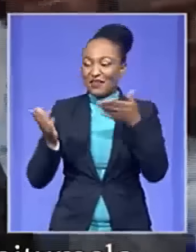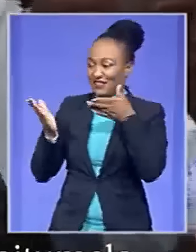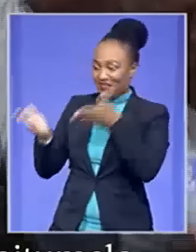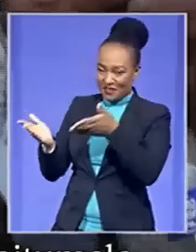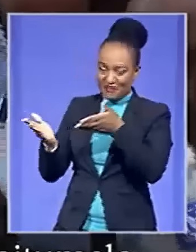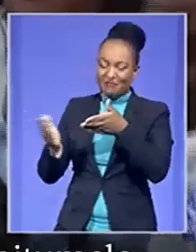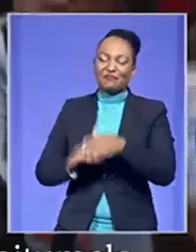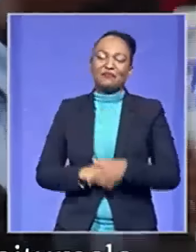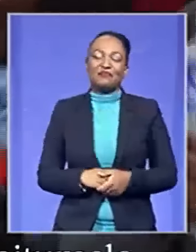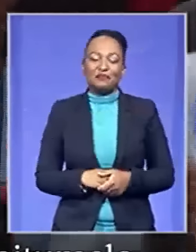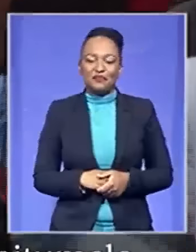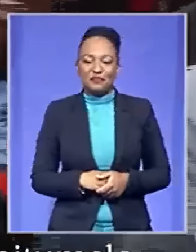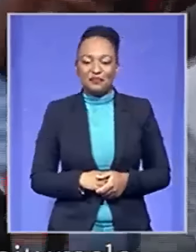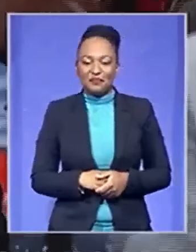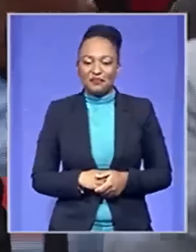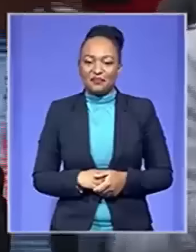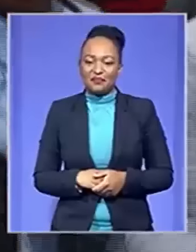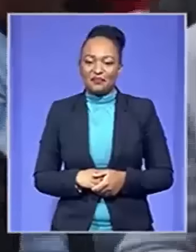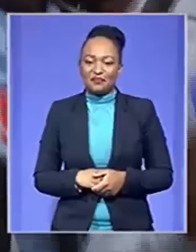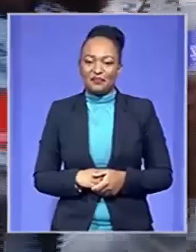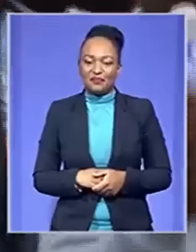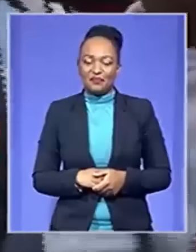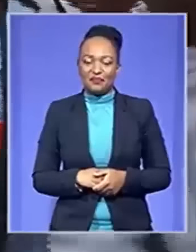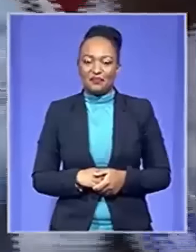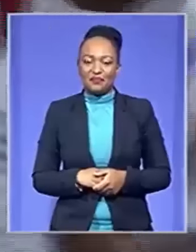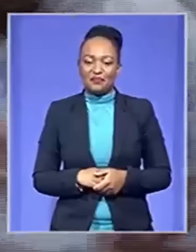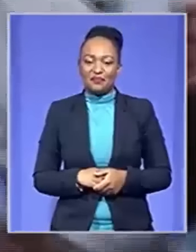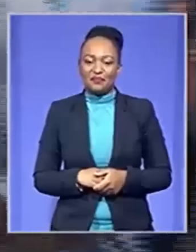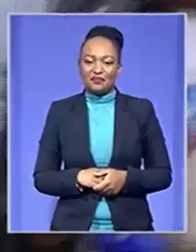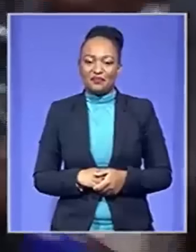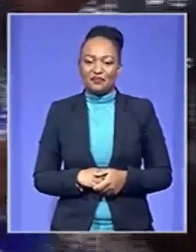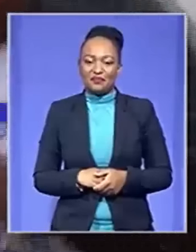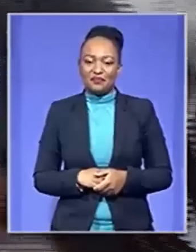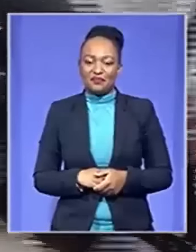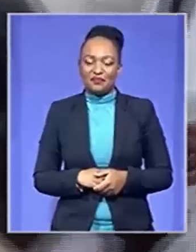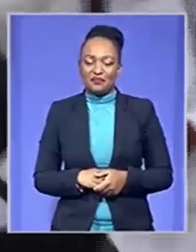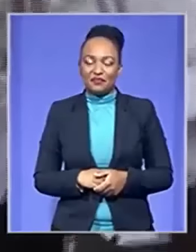kgajana. SABC News Gaborone Botswana.